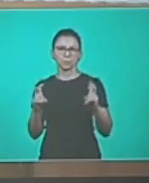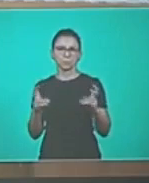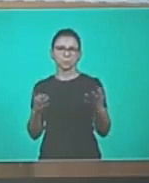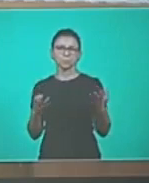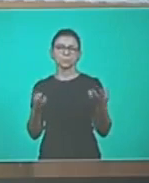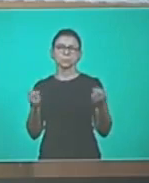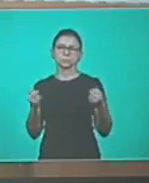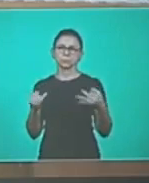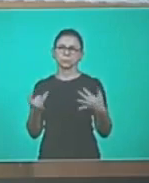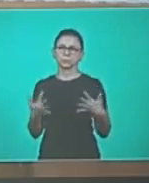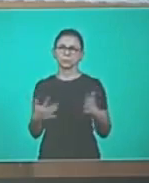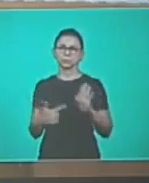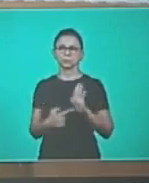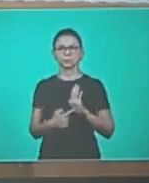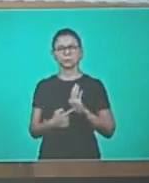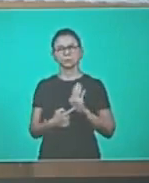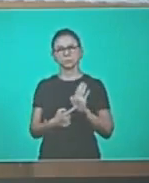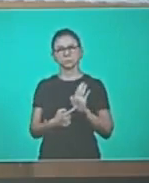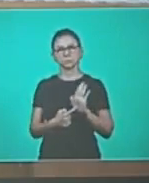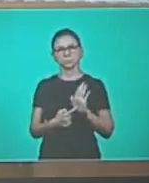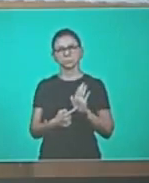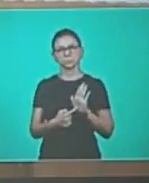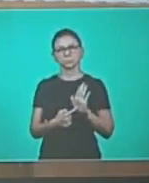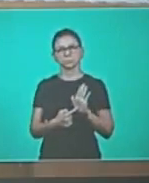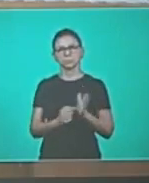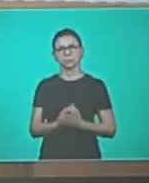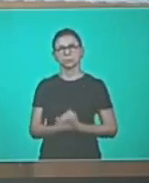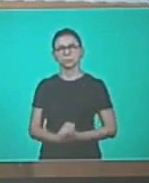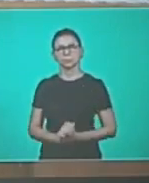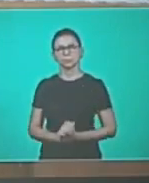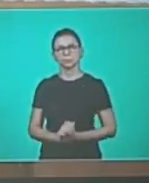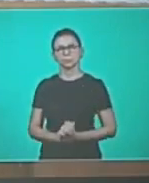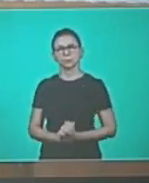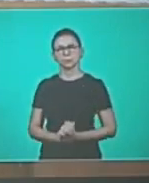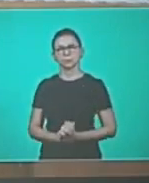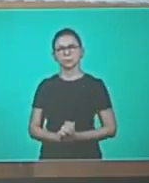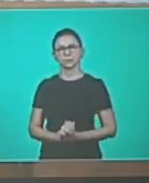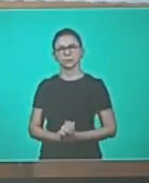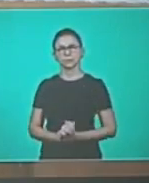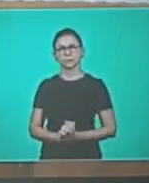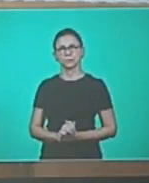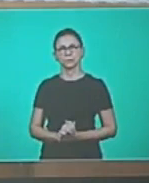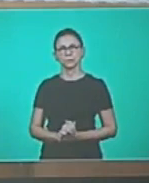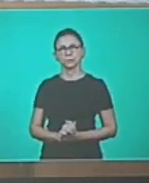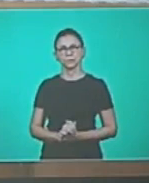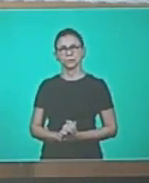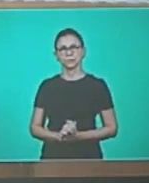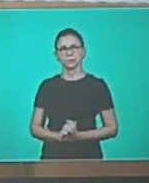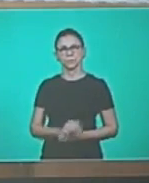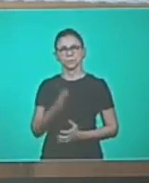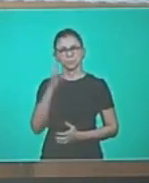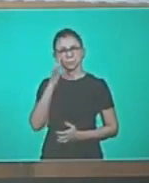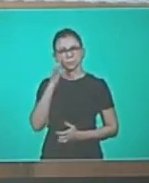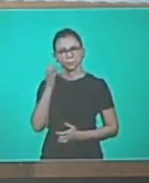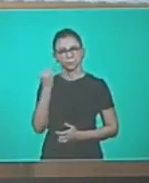not dressed accordingly. So last week, we noticed that the moment